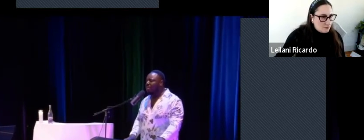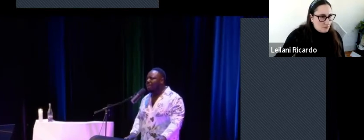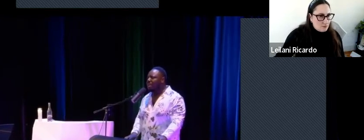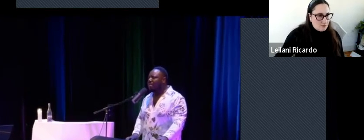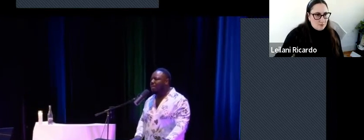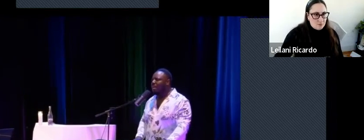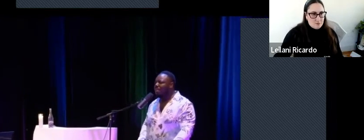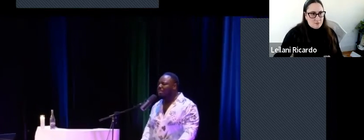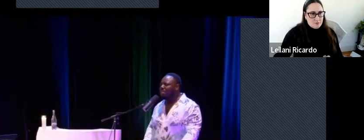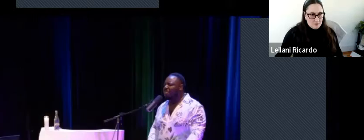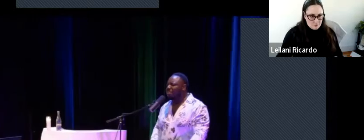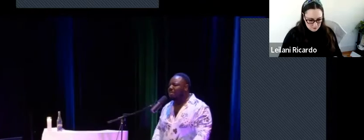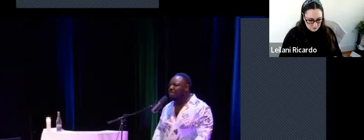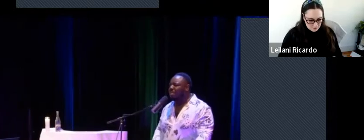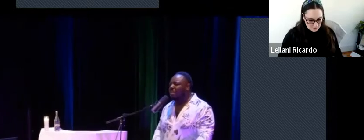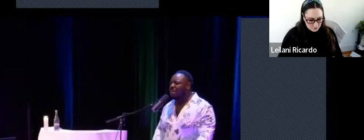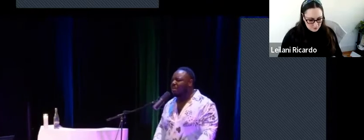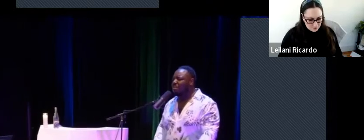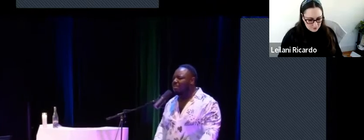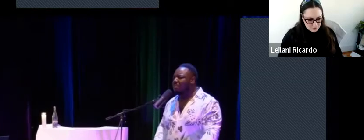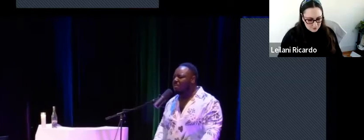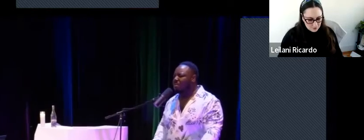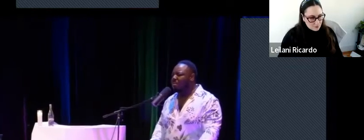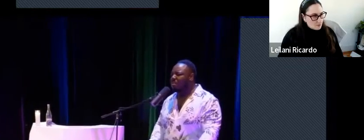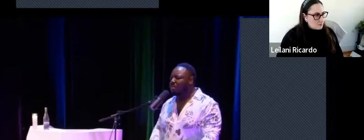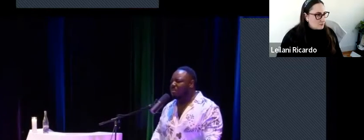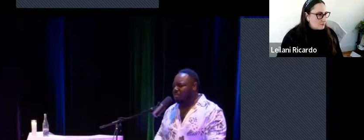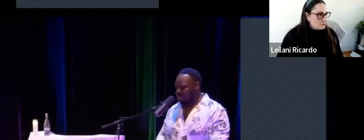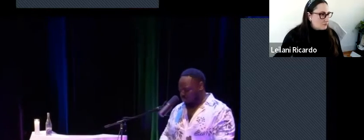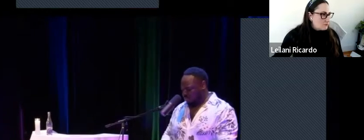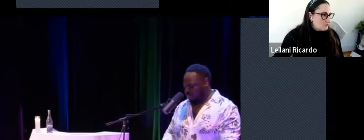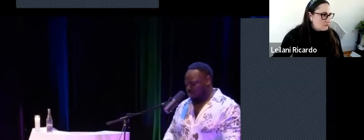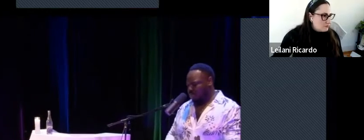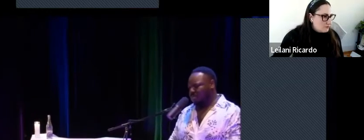home. Can I go home, going home?